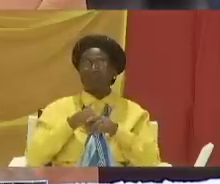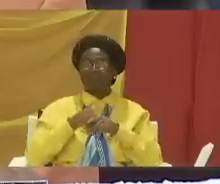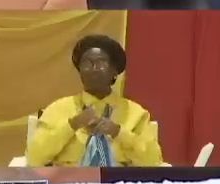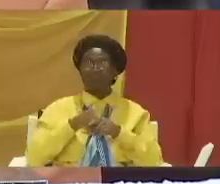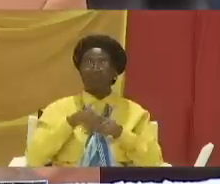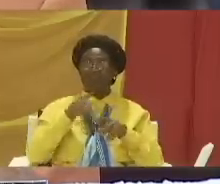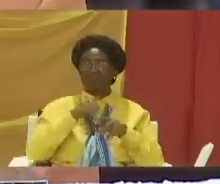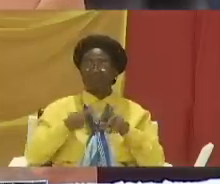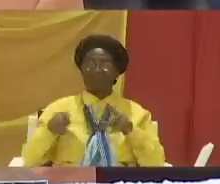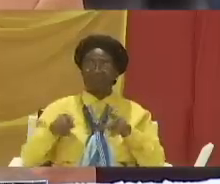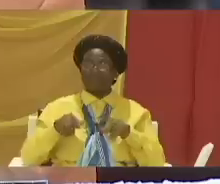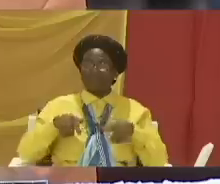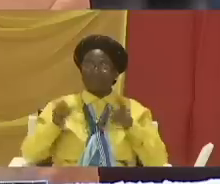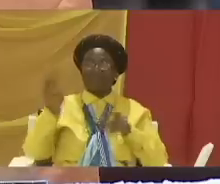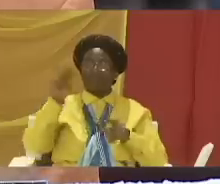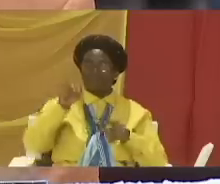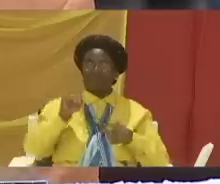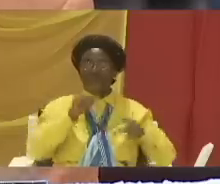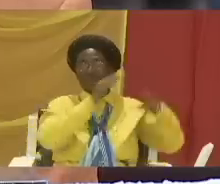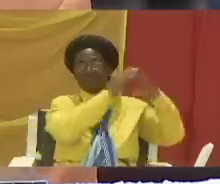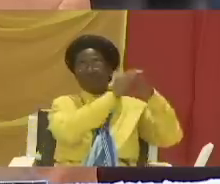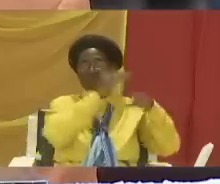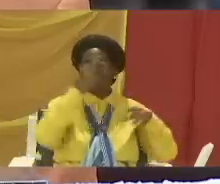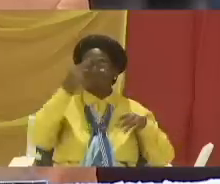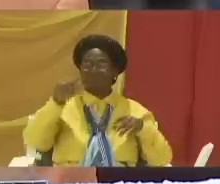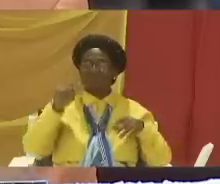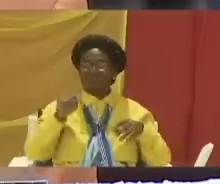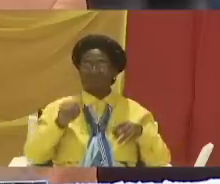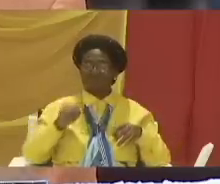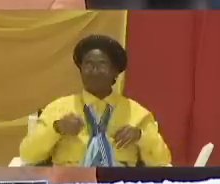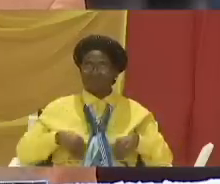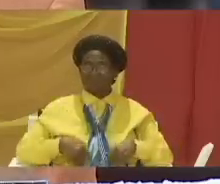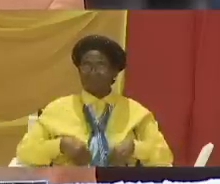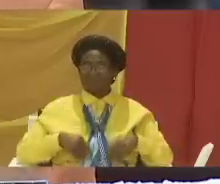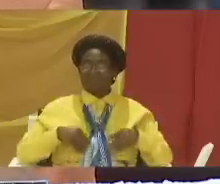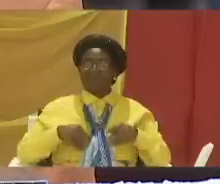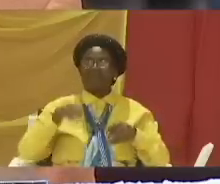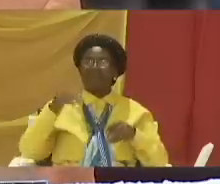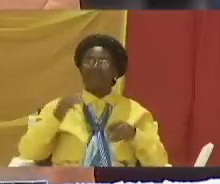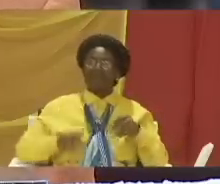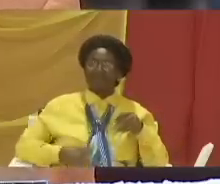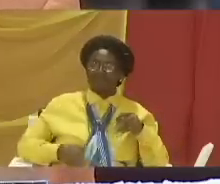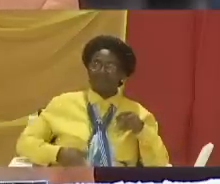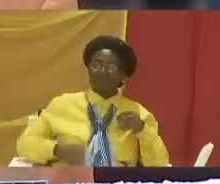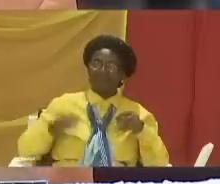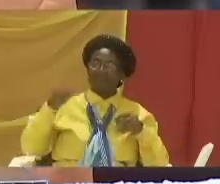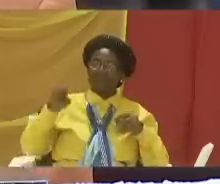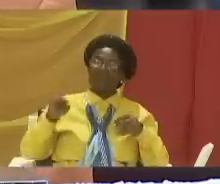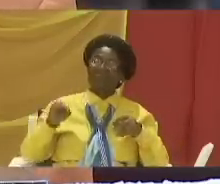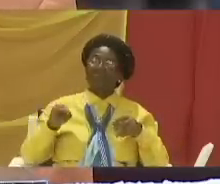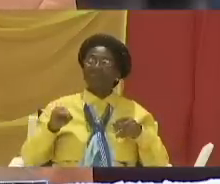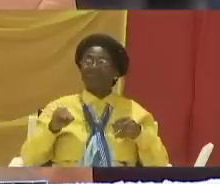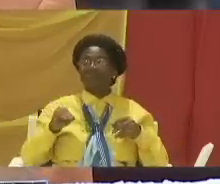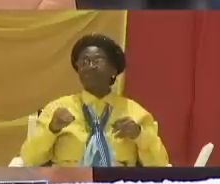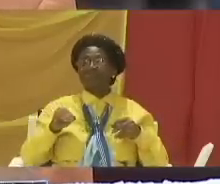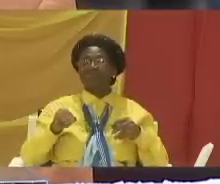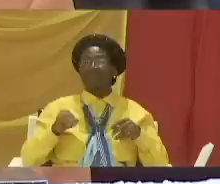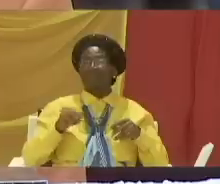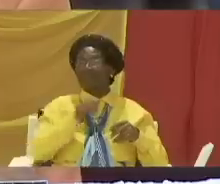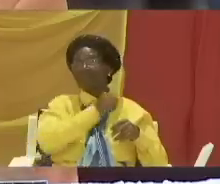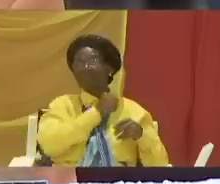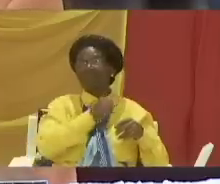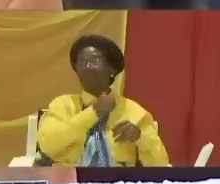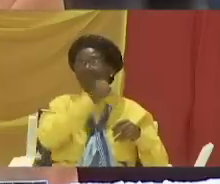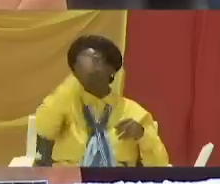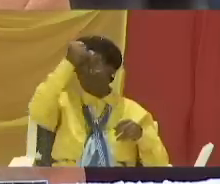but he blocked the womb of the wife of Manoah, the wife of Samson, and